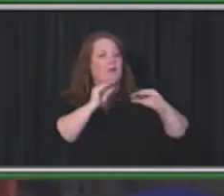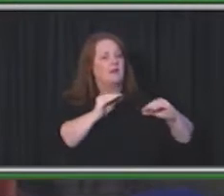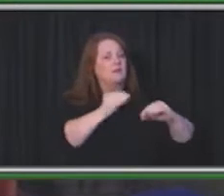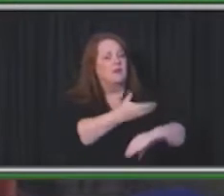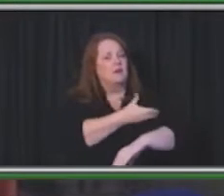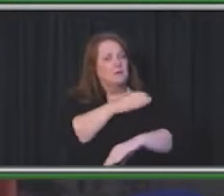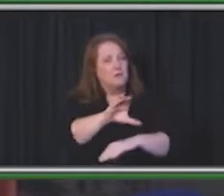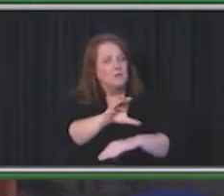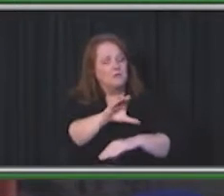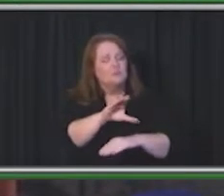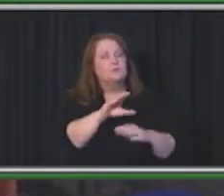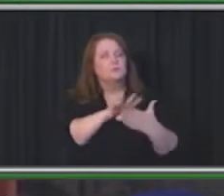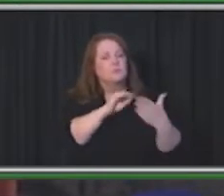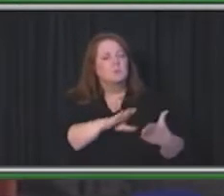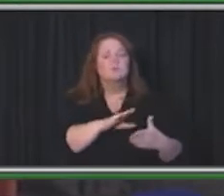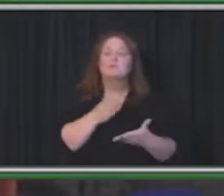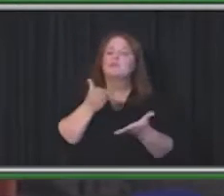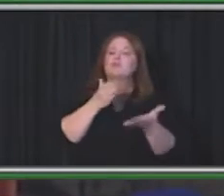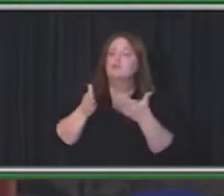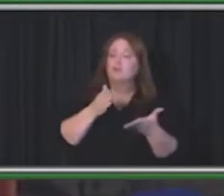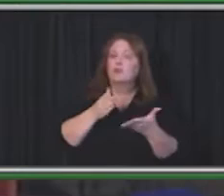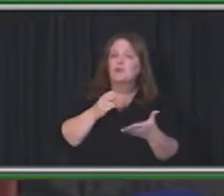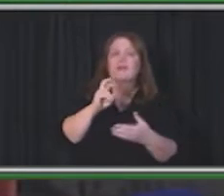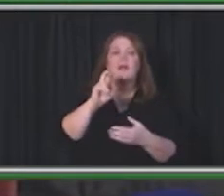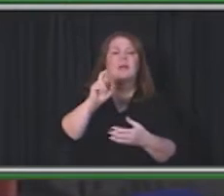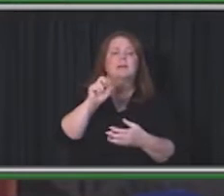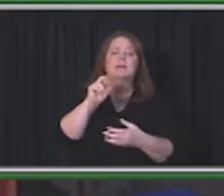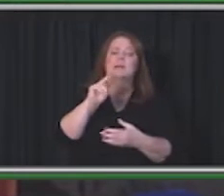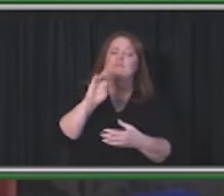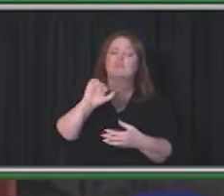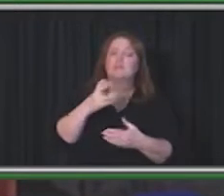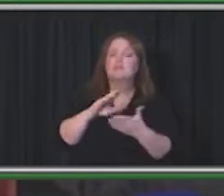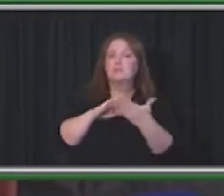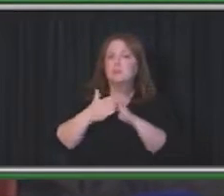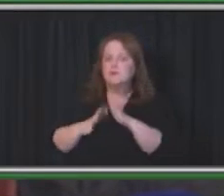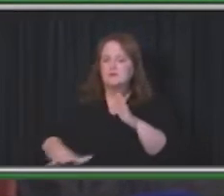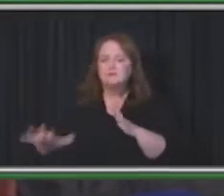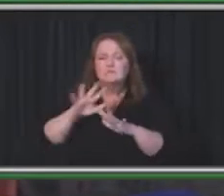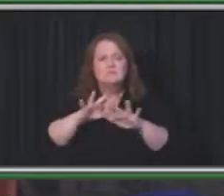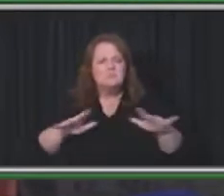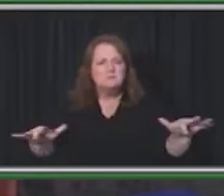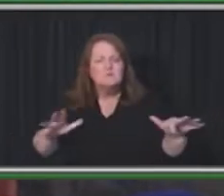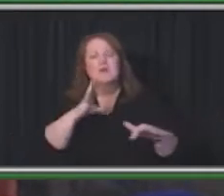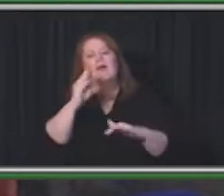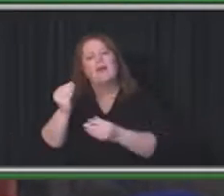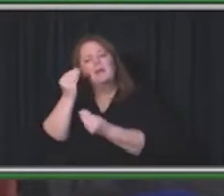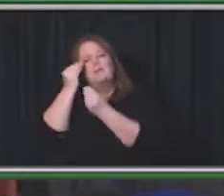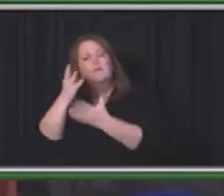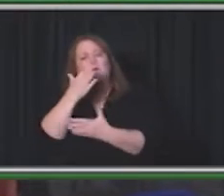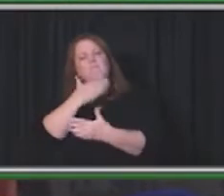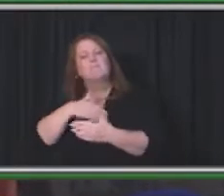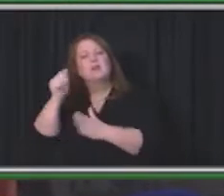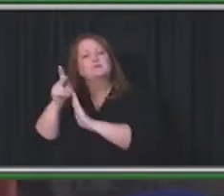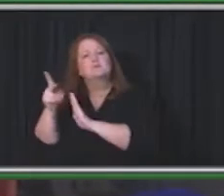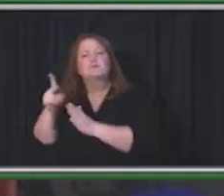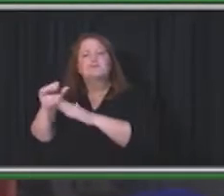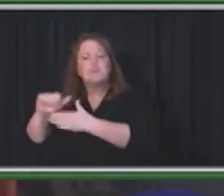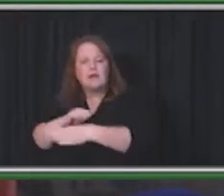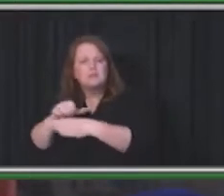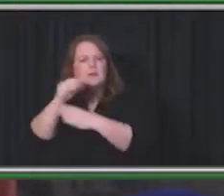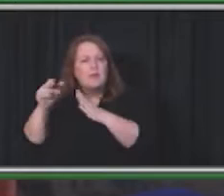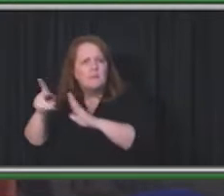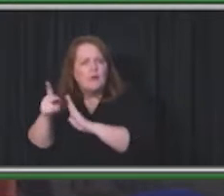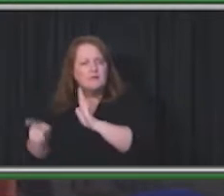and enrich diverse communities, promote well-being, and inform policy and best practice. Our vision is to be